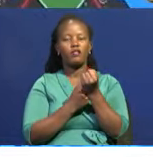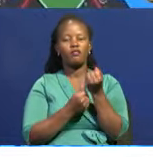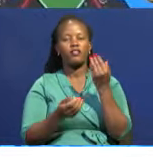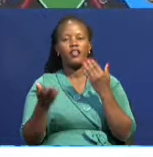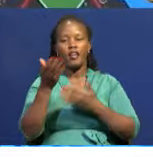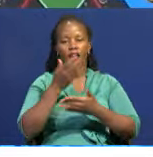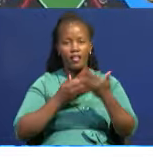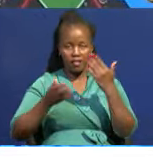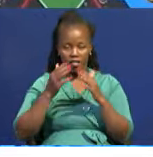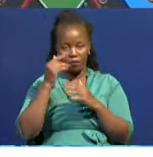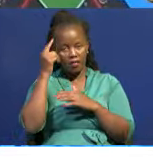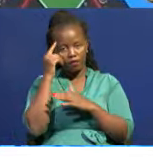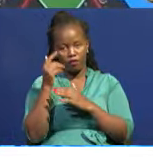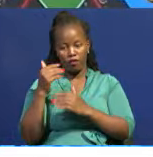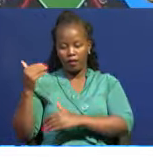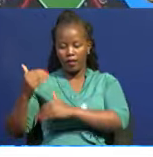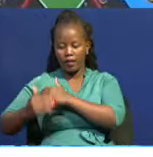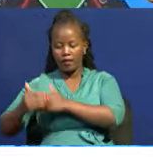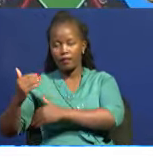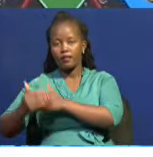neighbors.